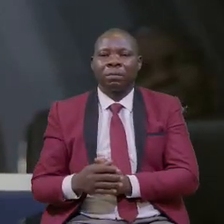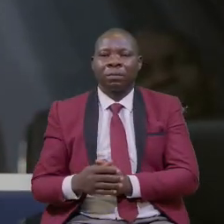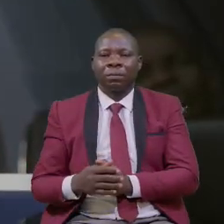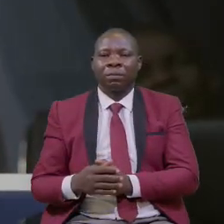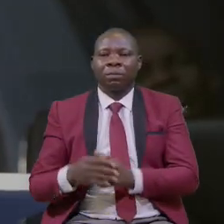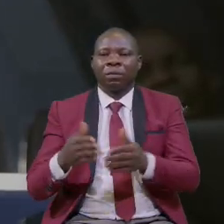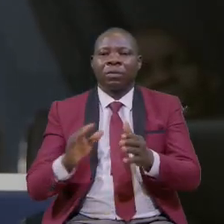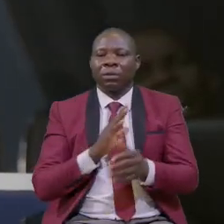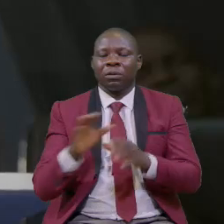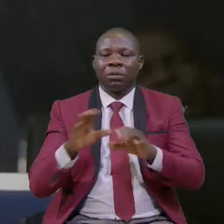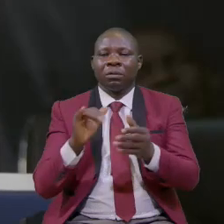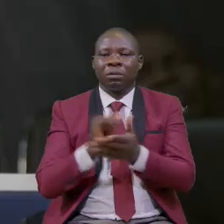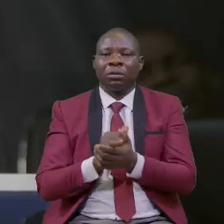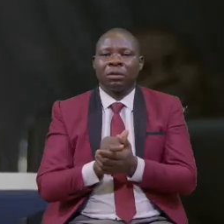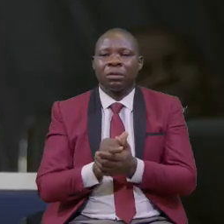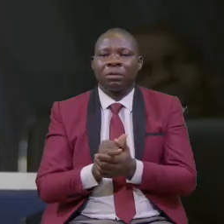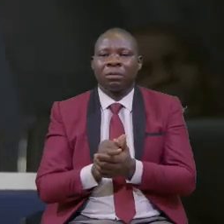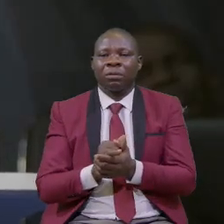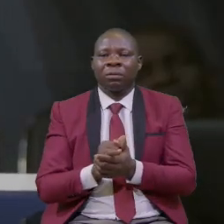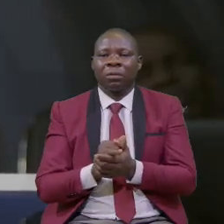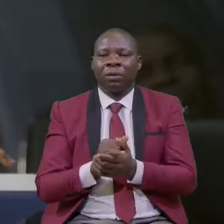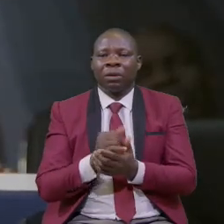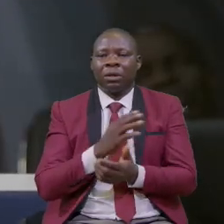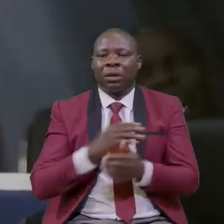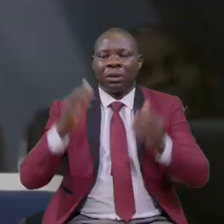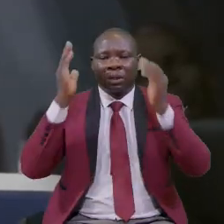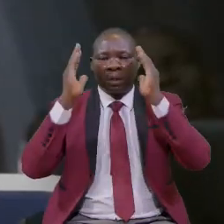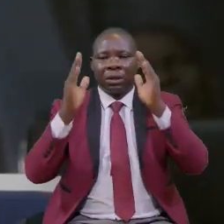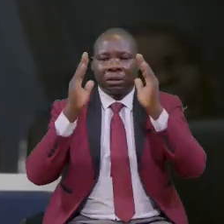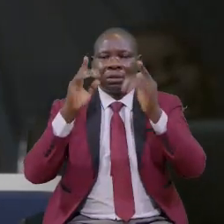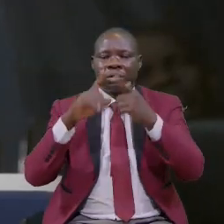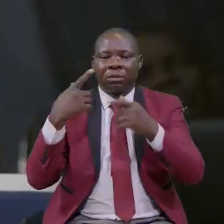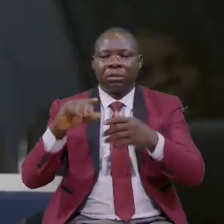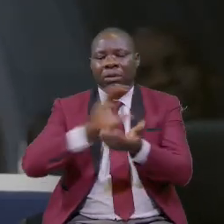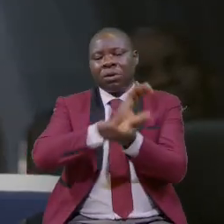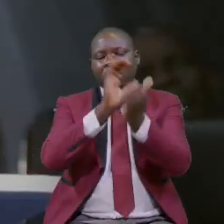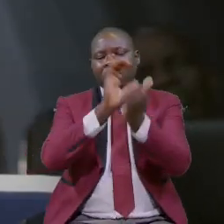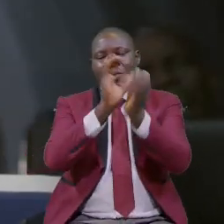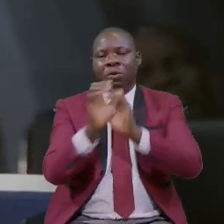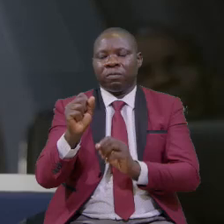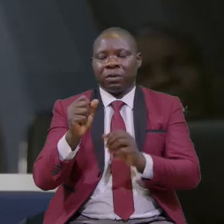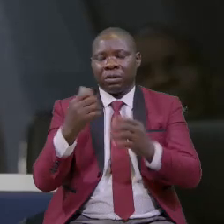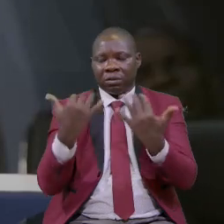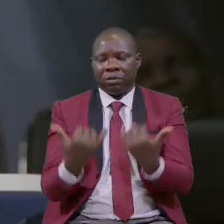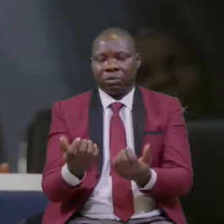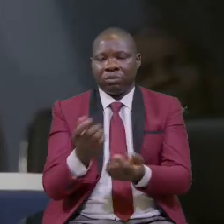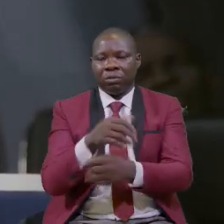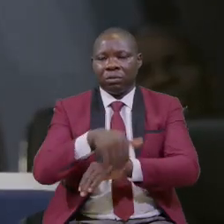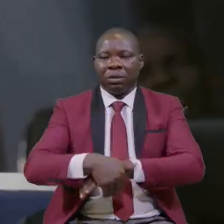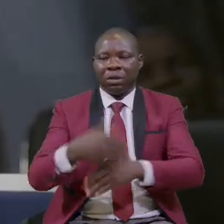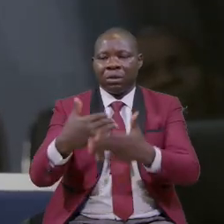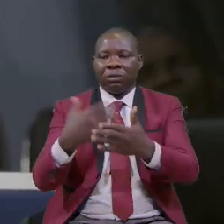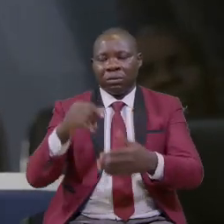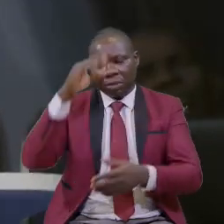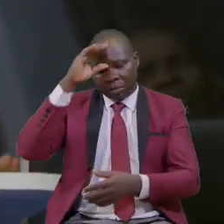Let's do that and attend to the converts tonight before the man of God